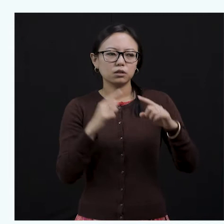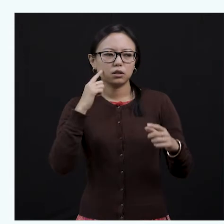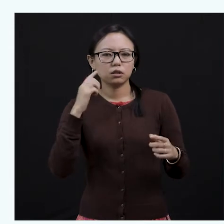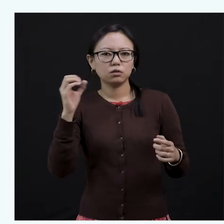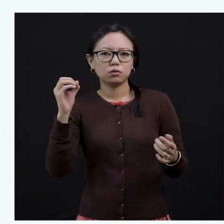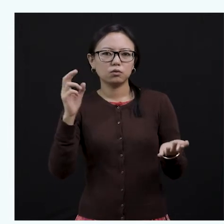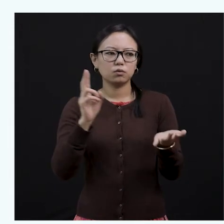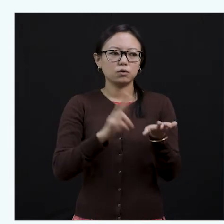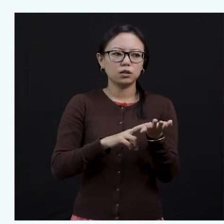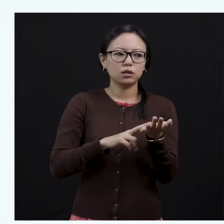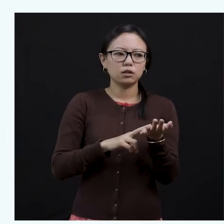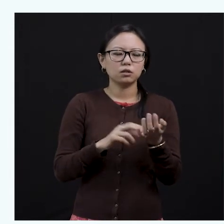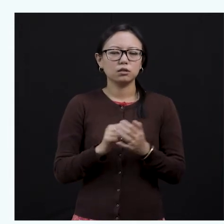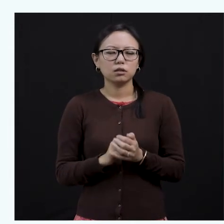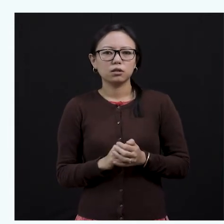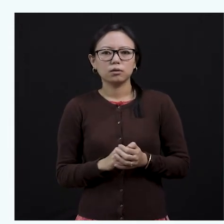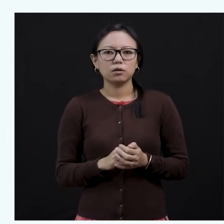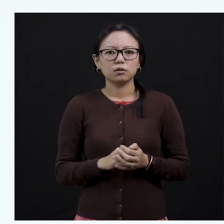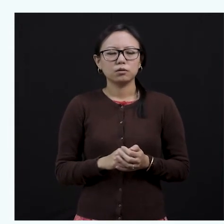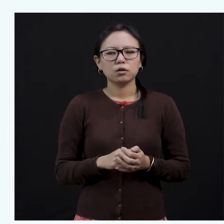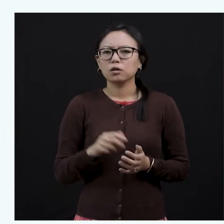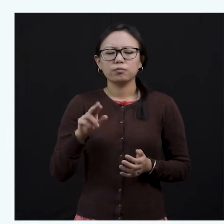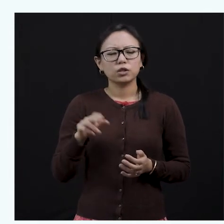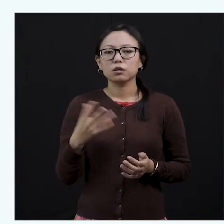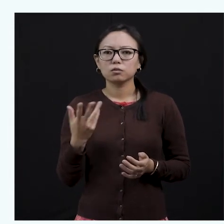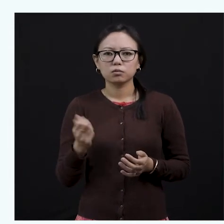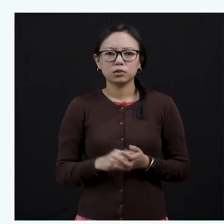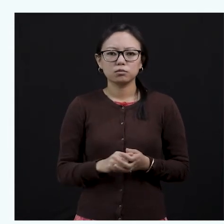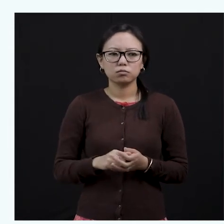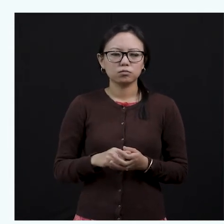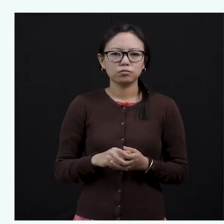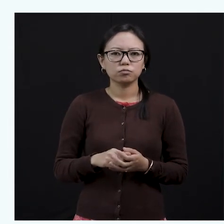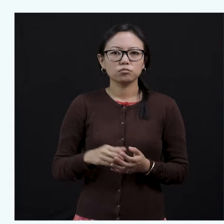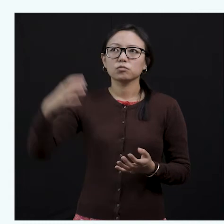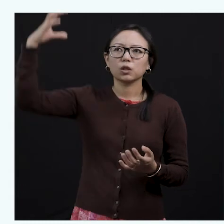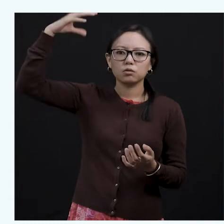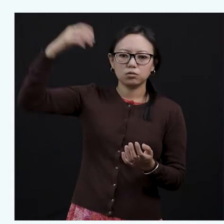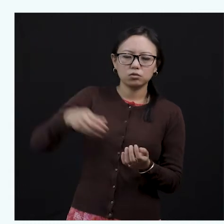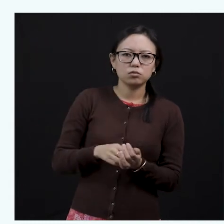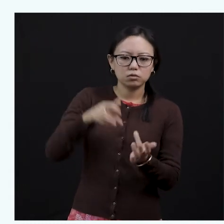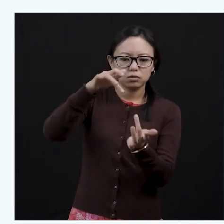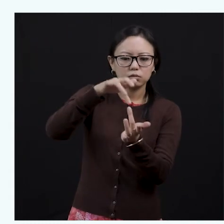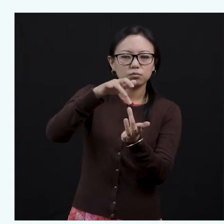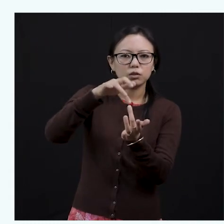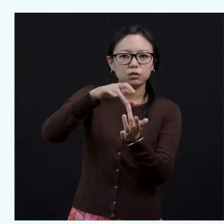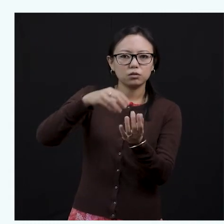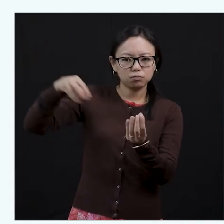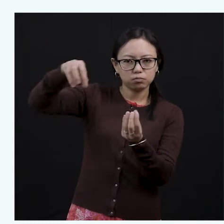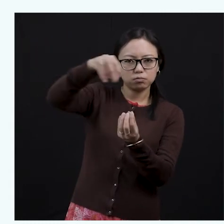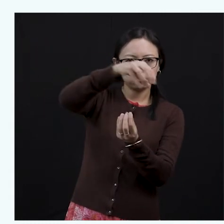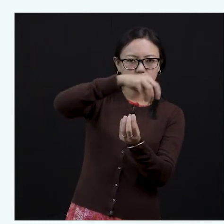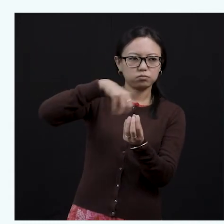means moving around the sun, okay? So we have the sun in the middle, and then all the planets are